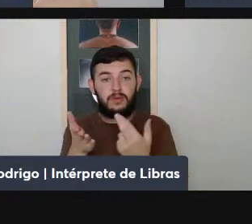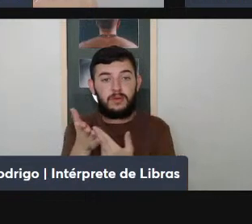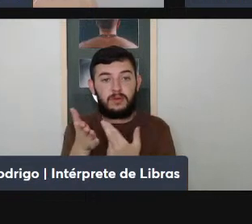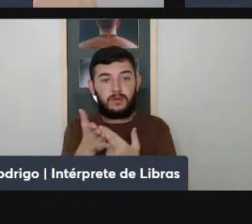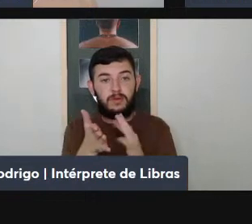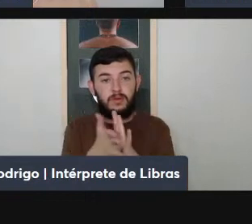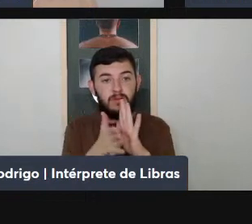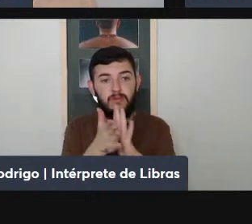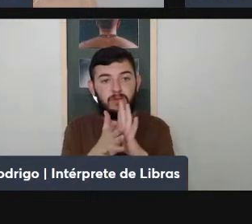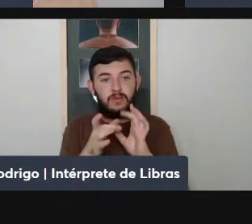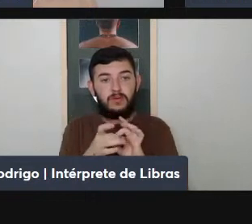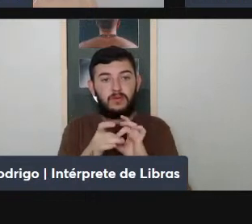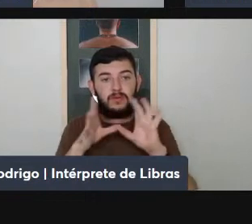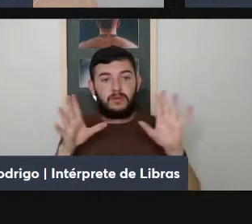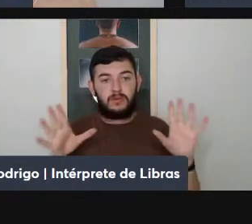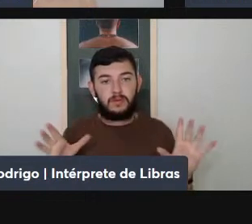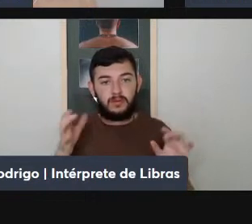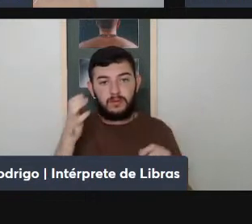acesso aberto.